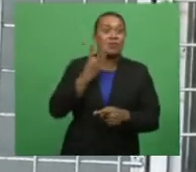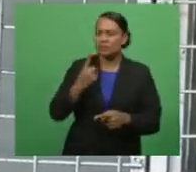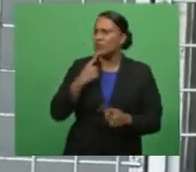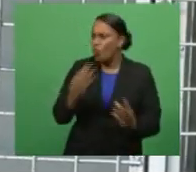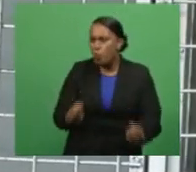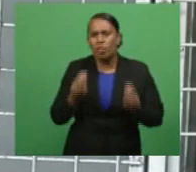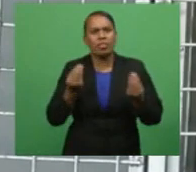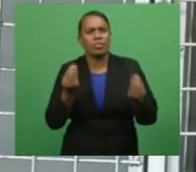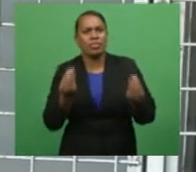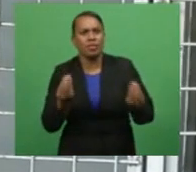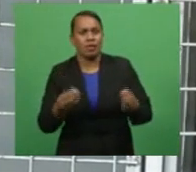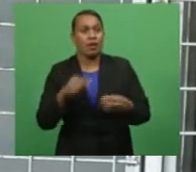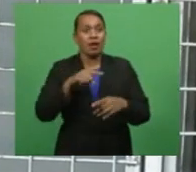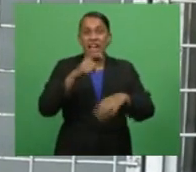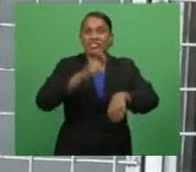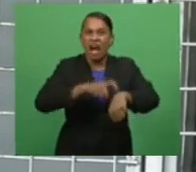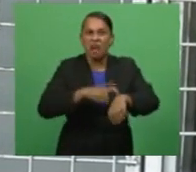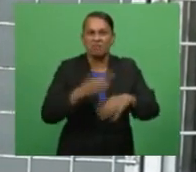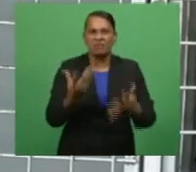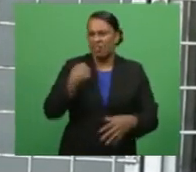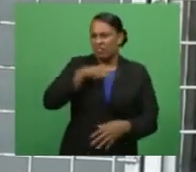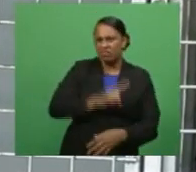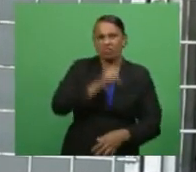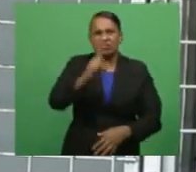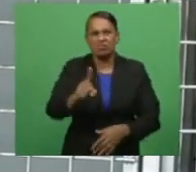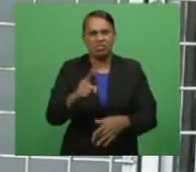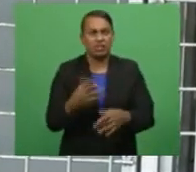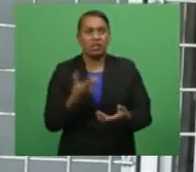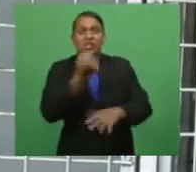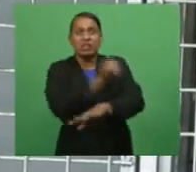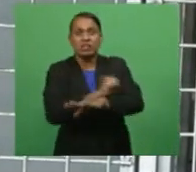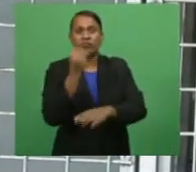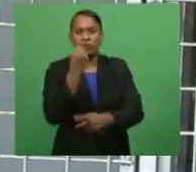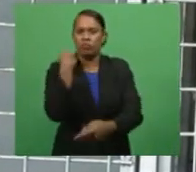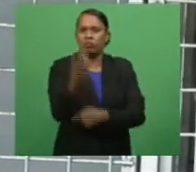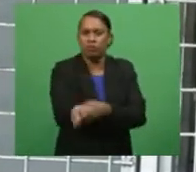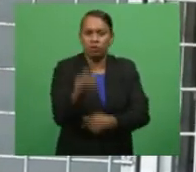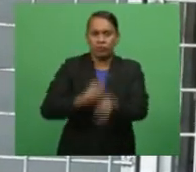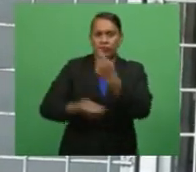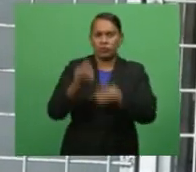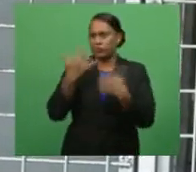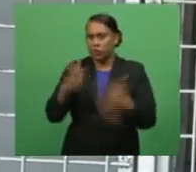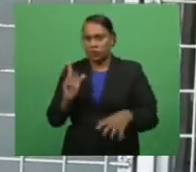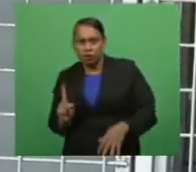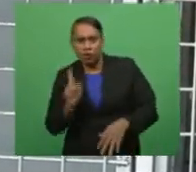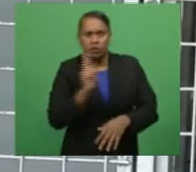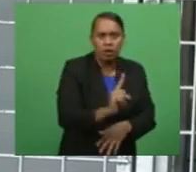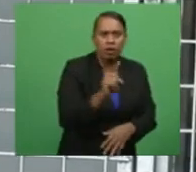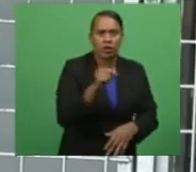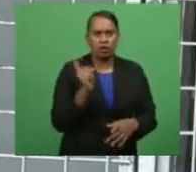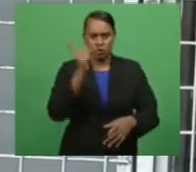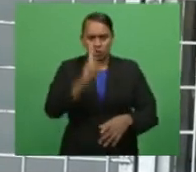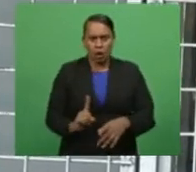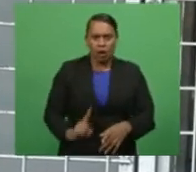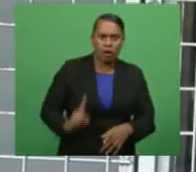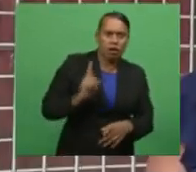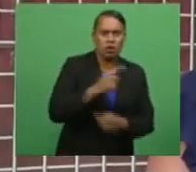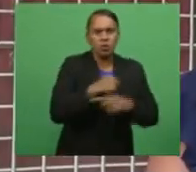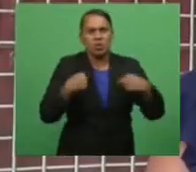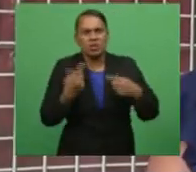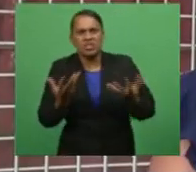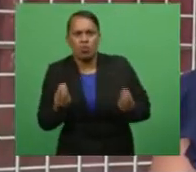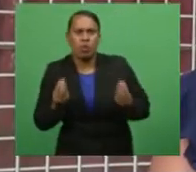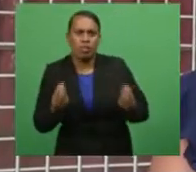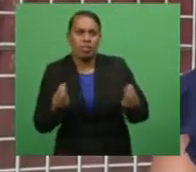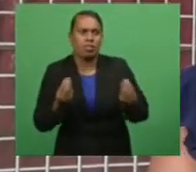amount of time we go out to sea to get this and to come here today, and what we get in return, it's always more and it's overwhelming.